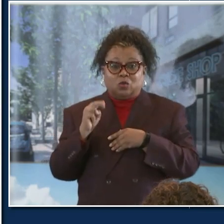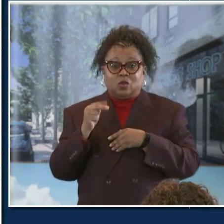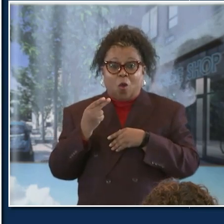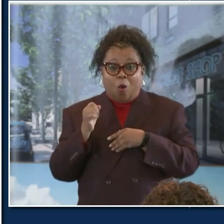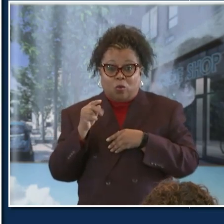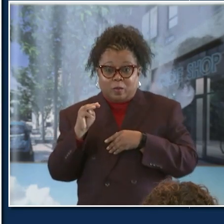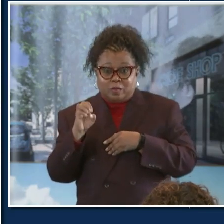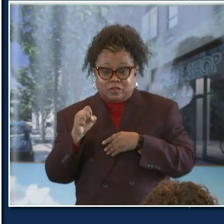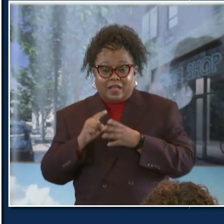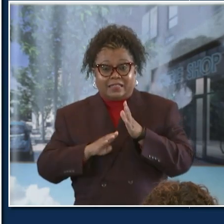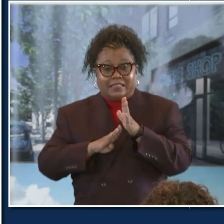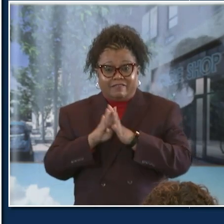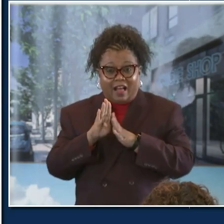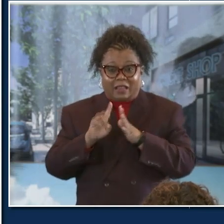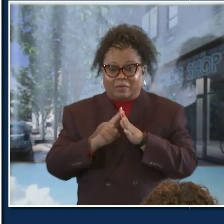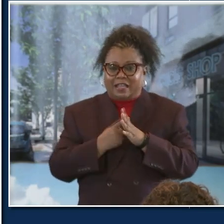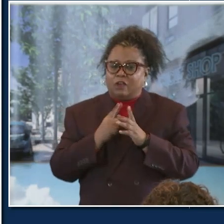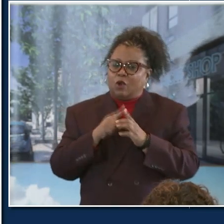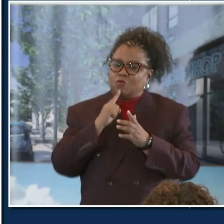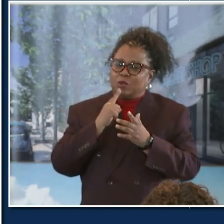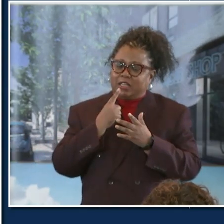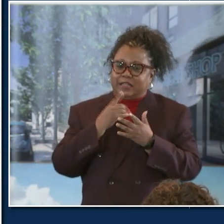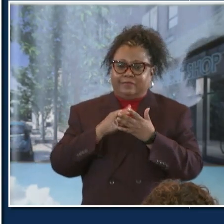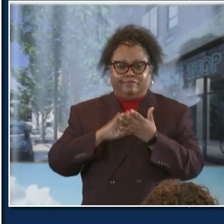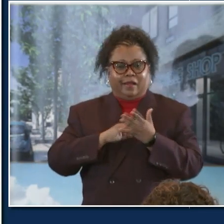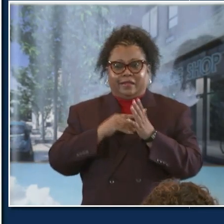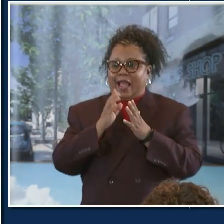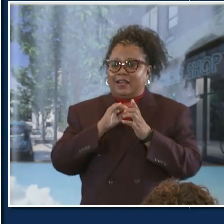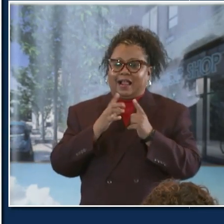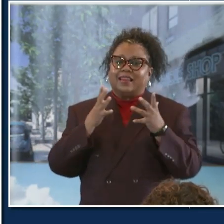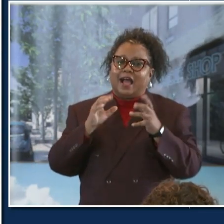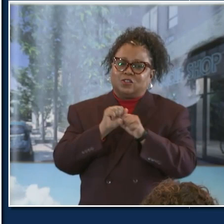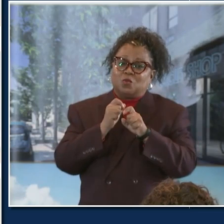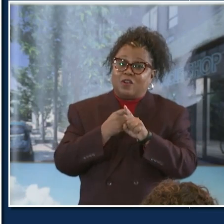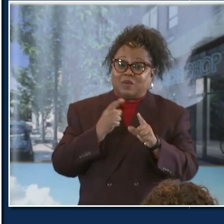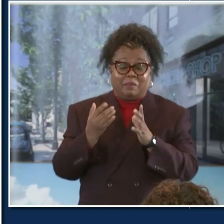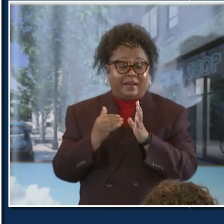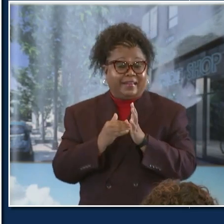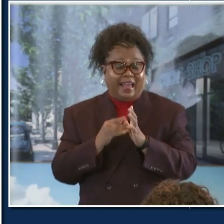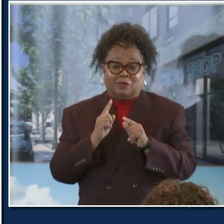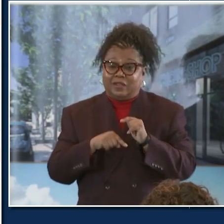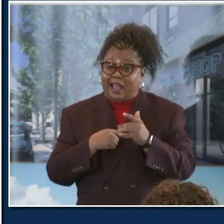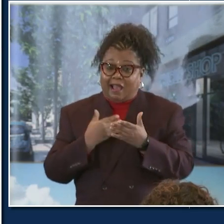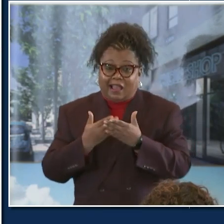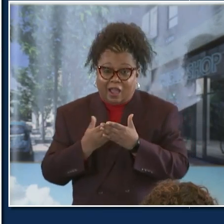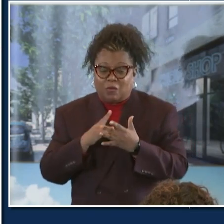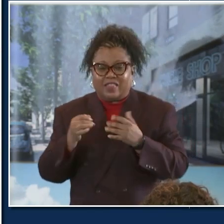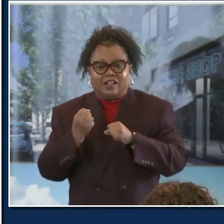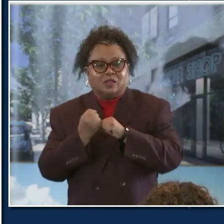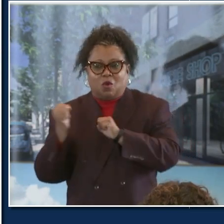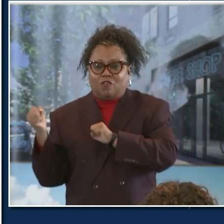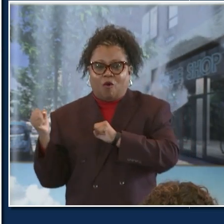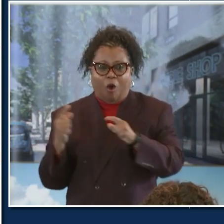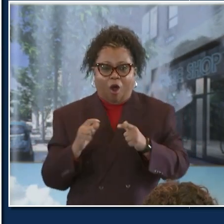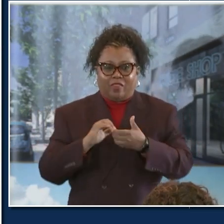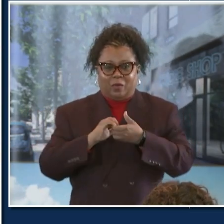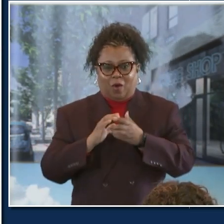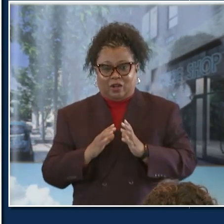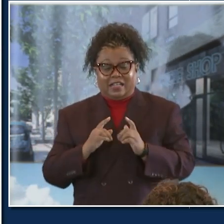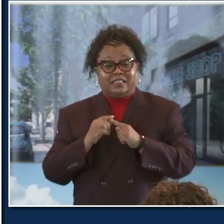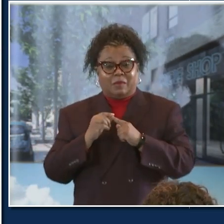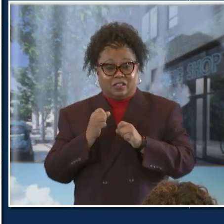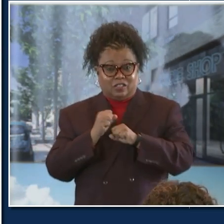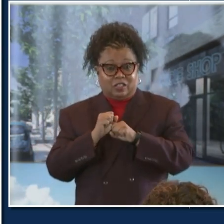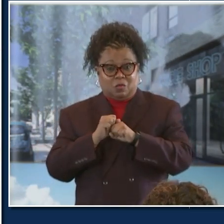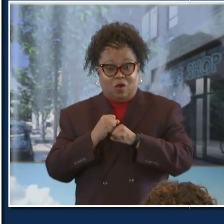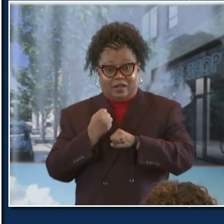new development, and again, we've got a very blank canvas and a lot to work from. But again, we can't get that without the support of all of our partners, and especially the support